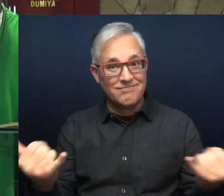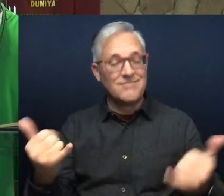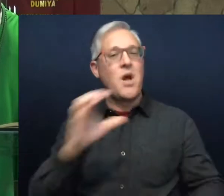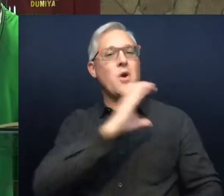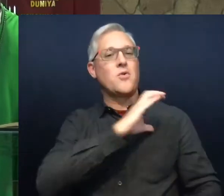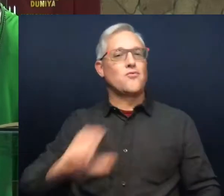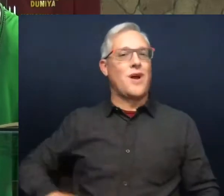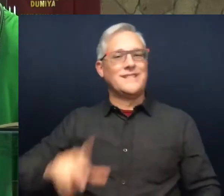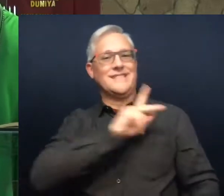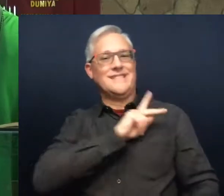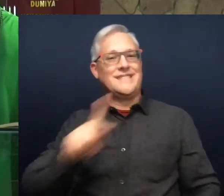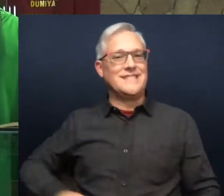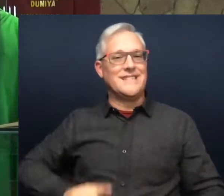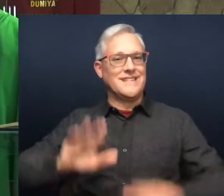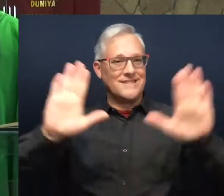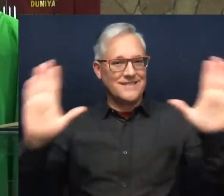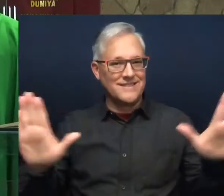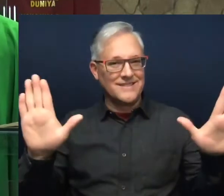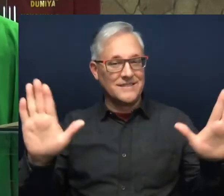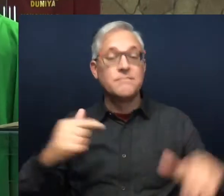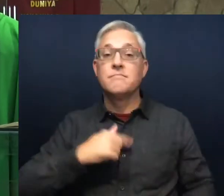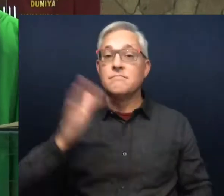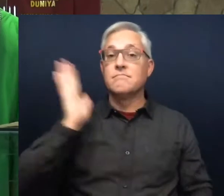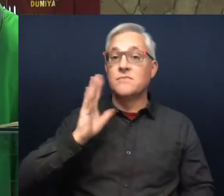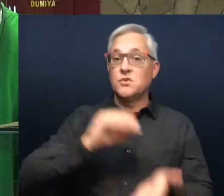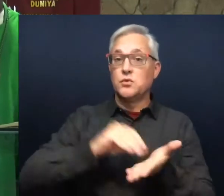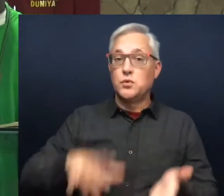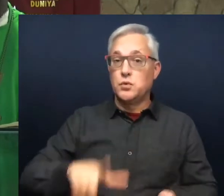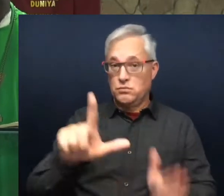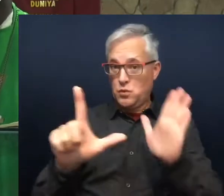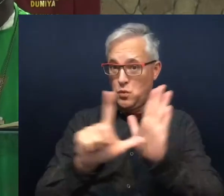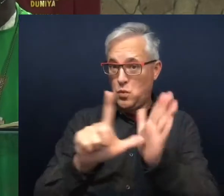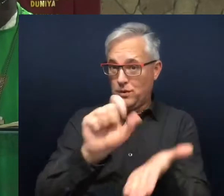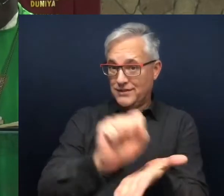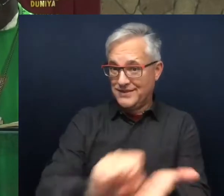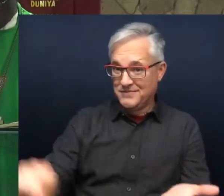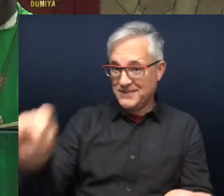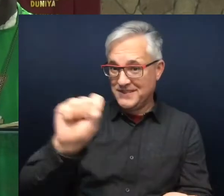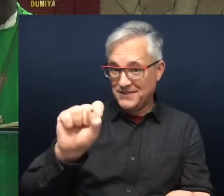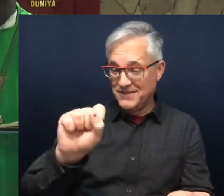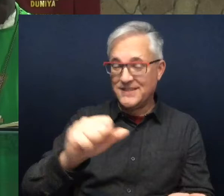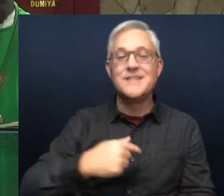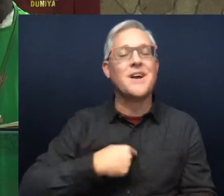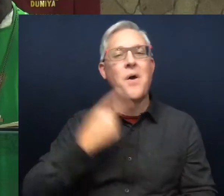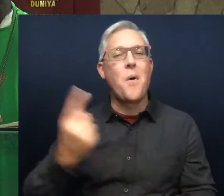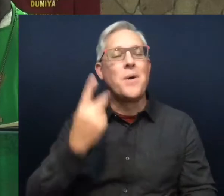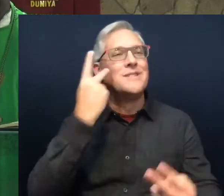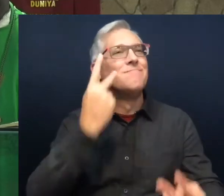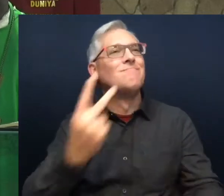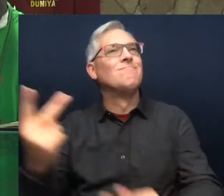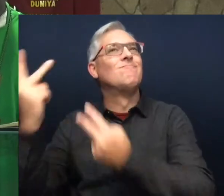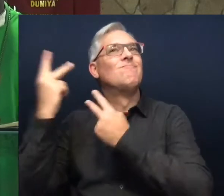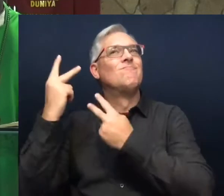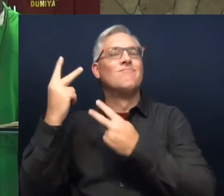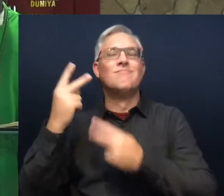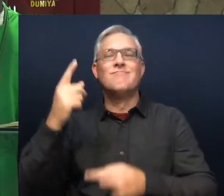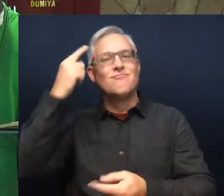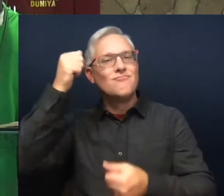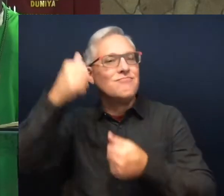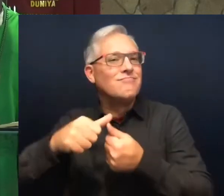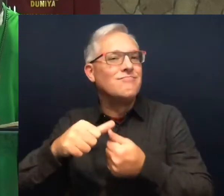Sunday. As a former student of Luther Seminary, I always recall with gratitude the